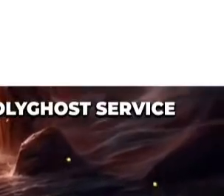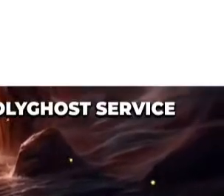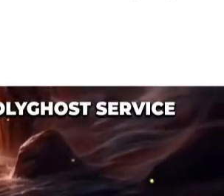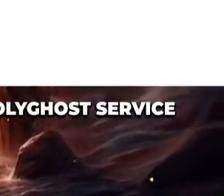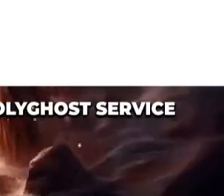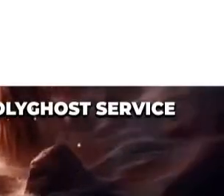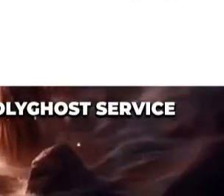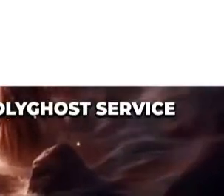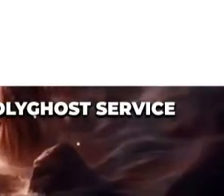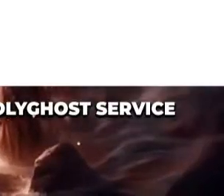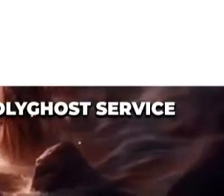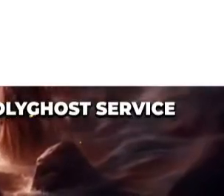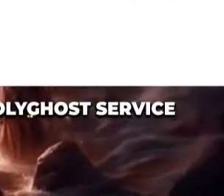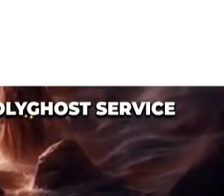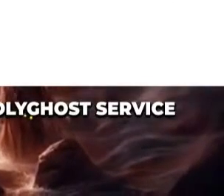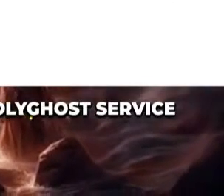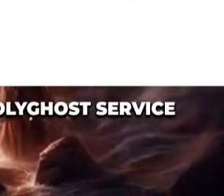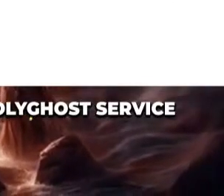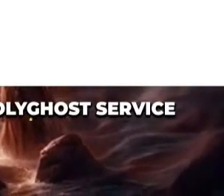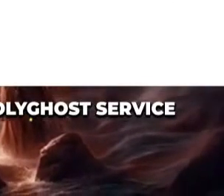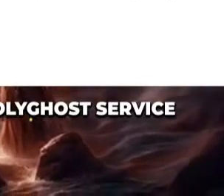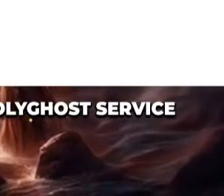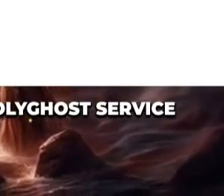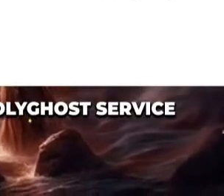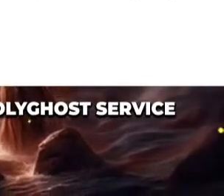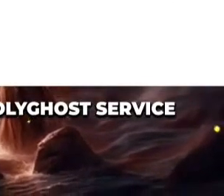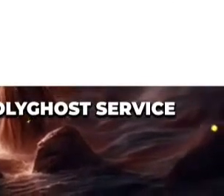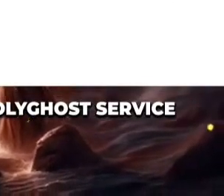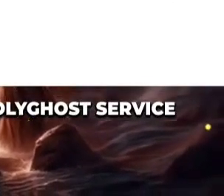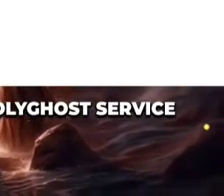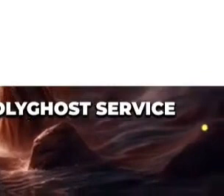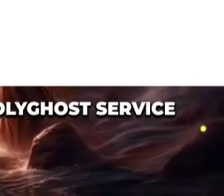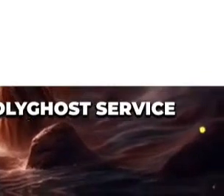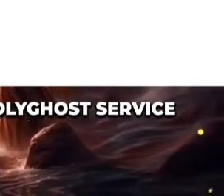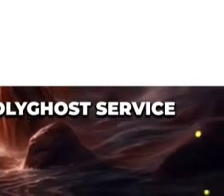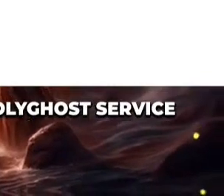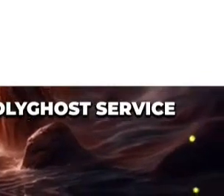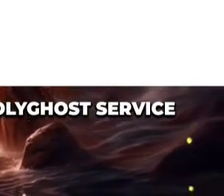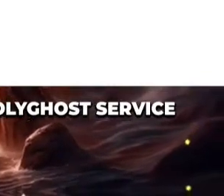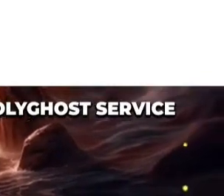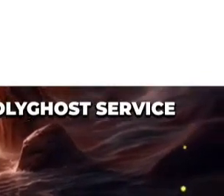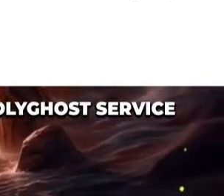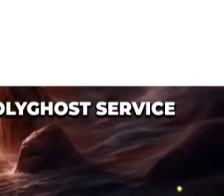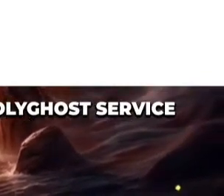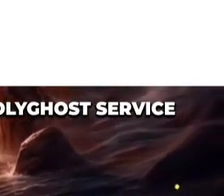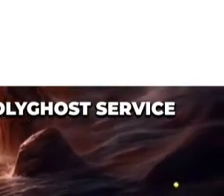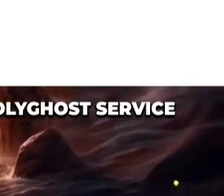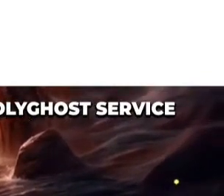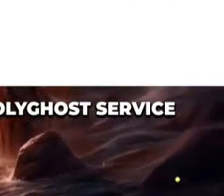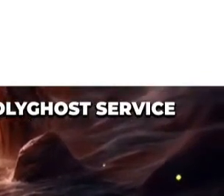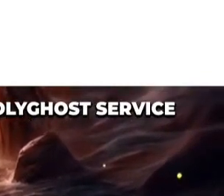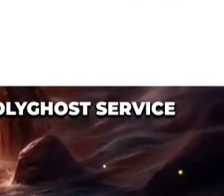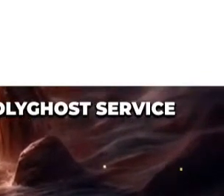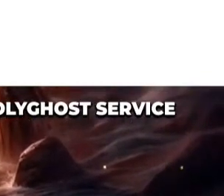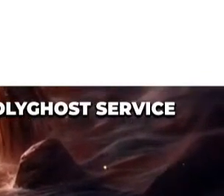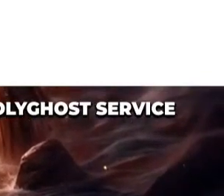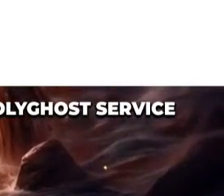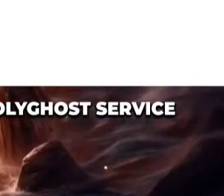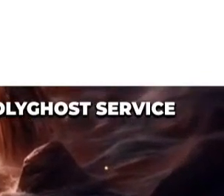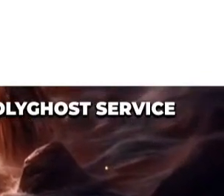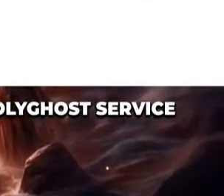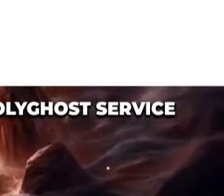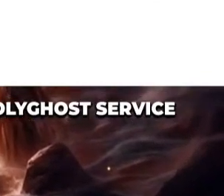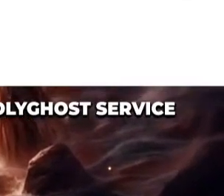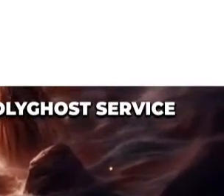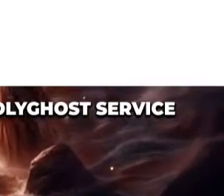that he has pleaded with you, he has spoken to you about surrendering your life to Jesus,